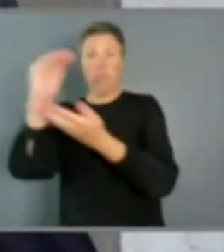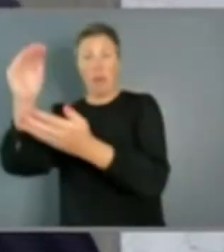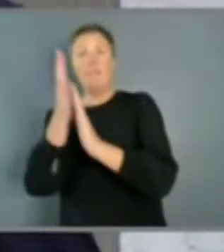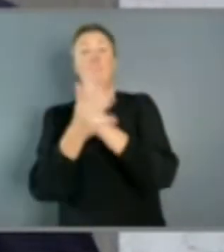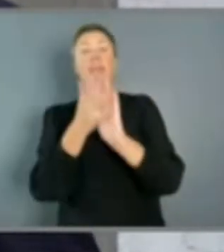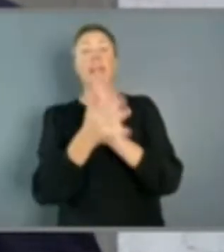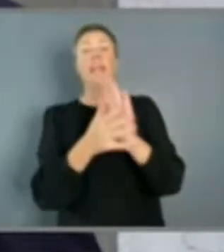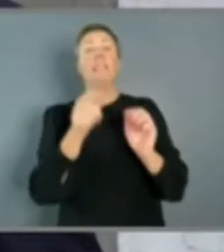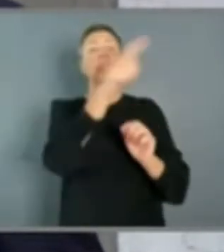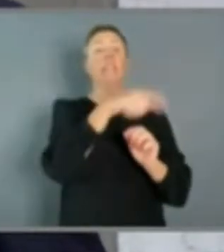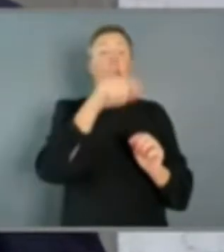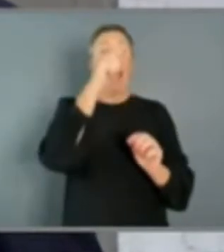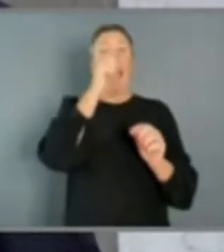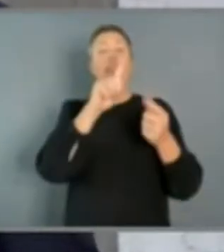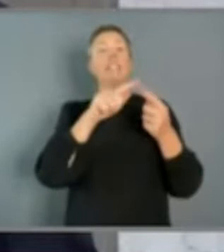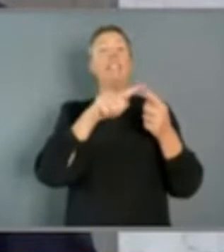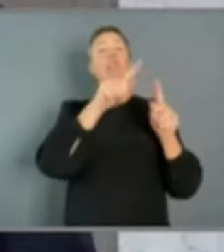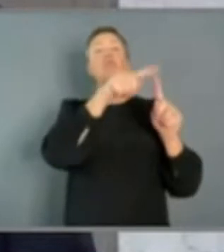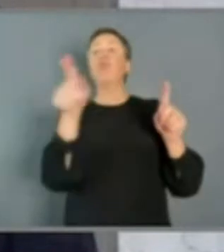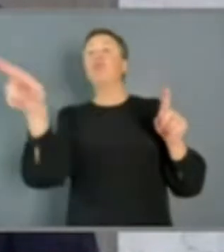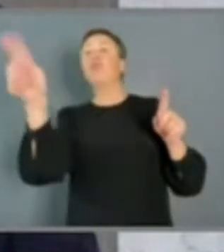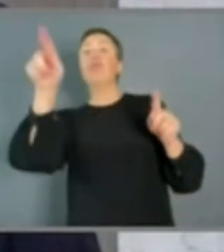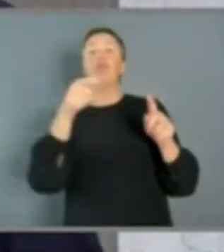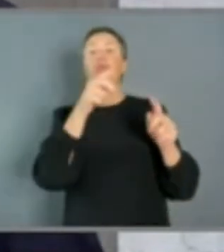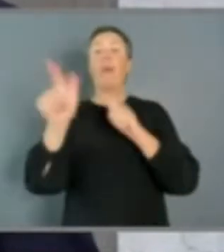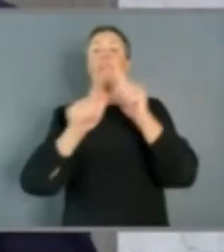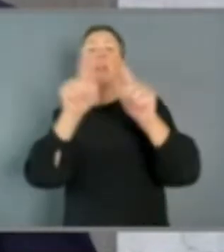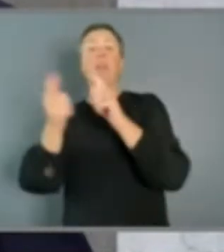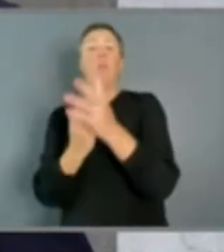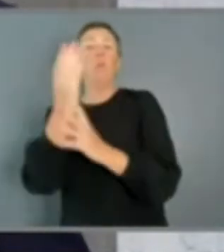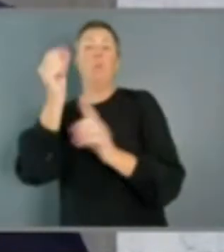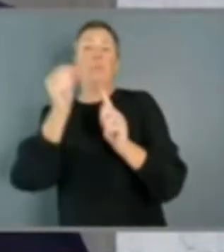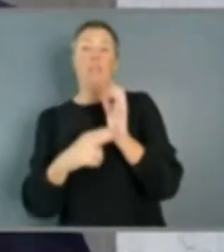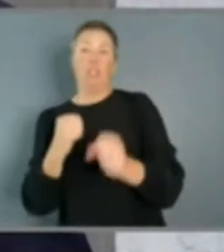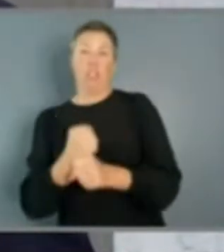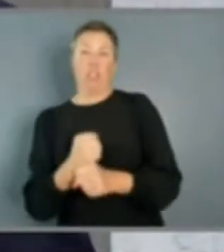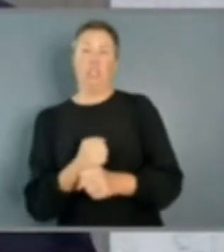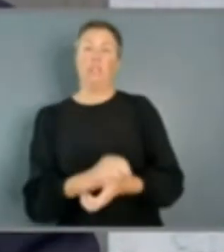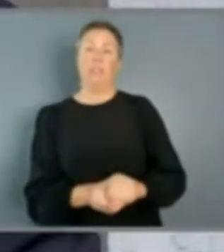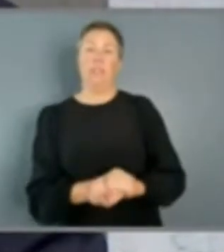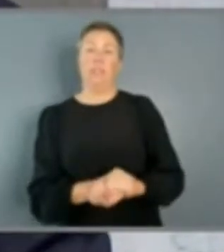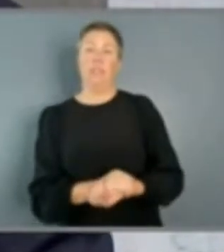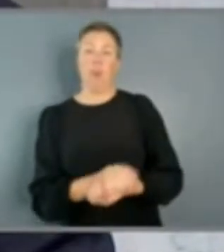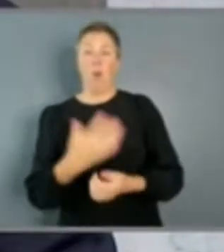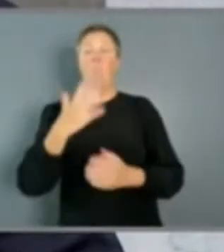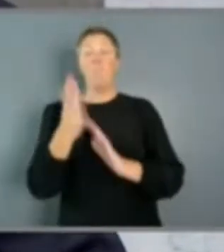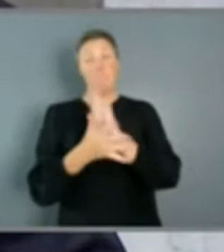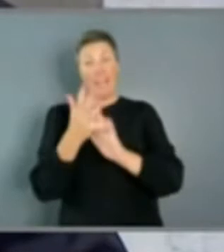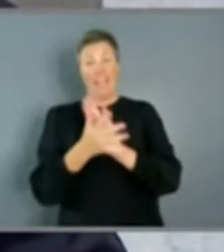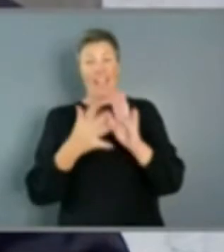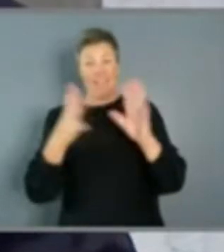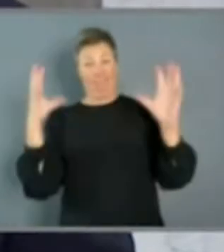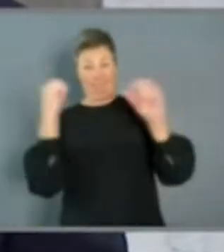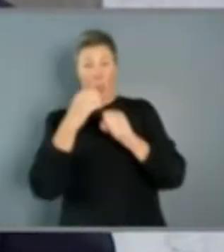where the COVID virus is more present than it currently is in those treaty villages. And so that work in